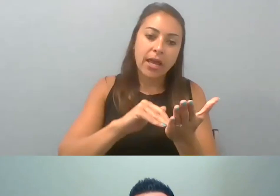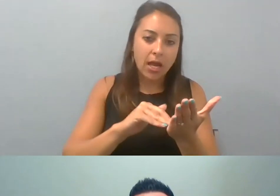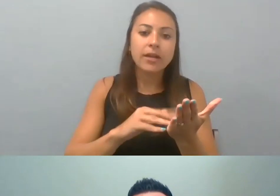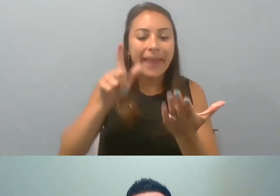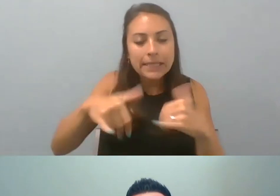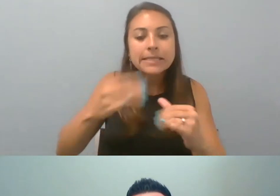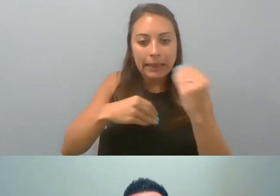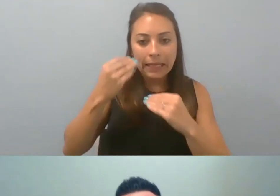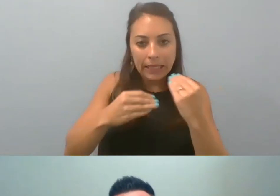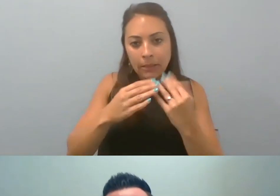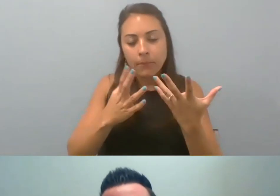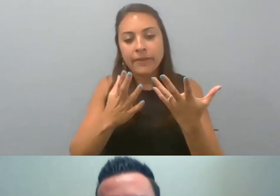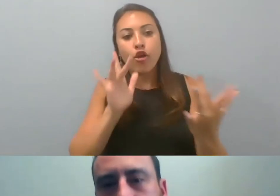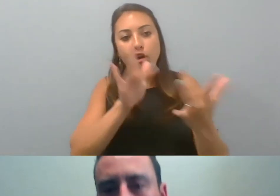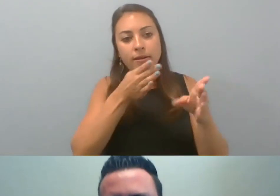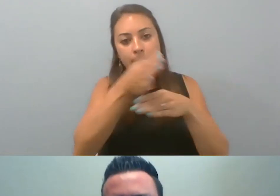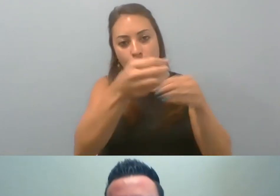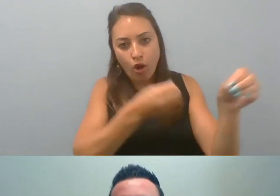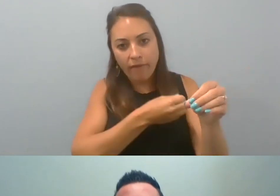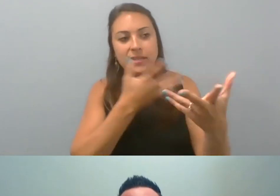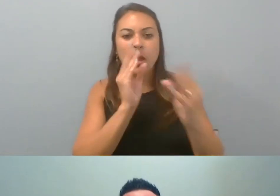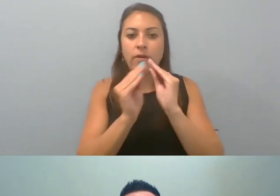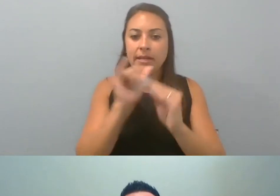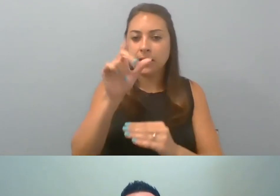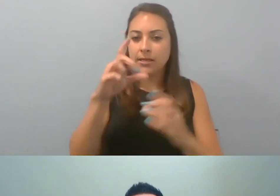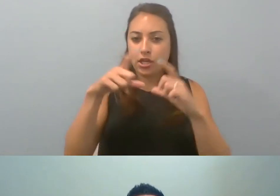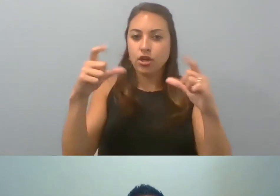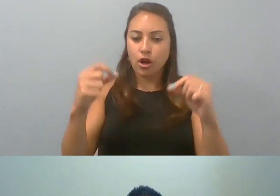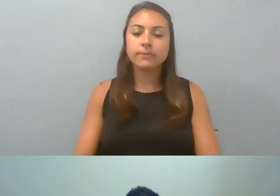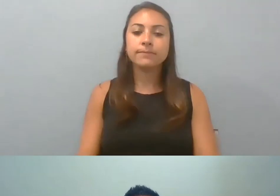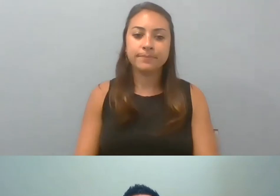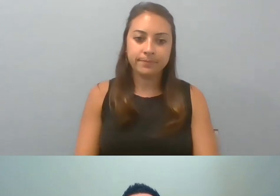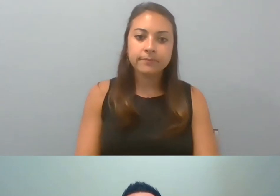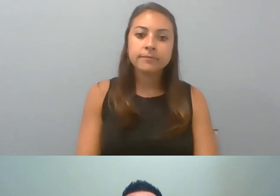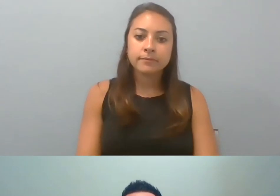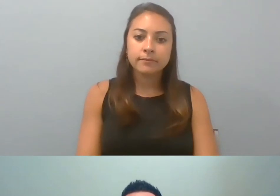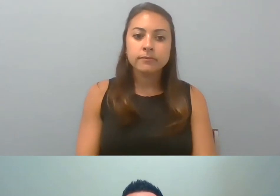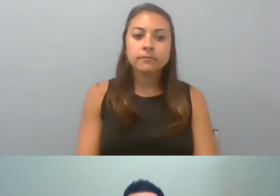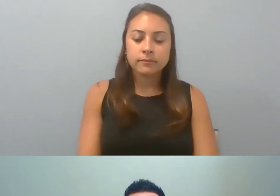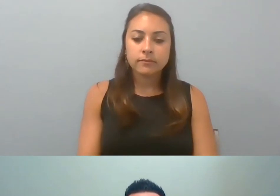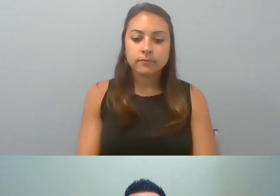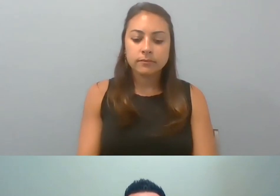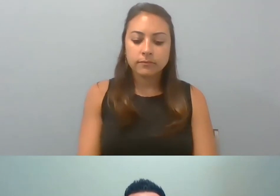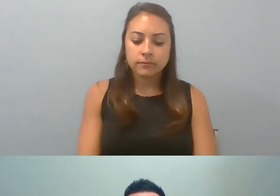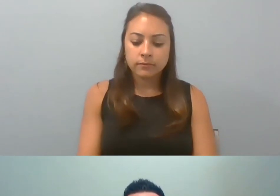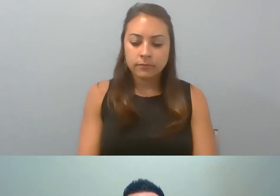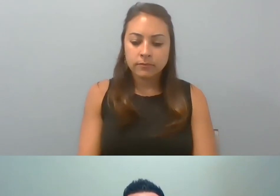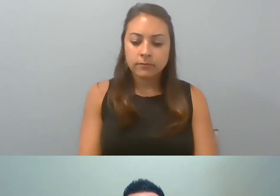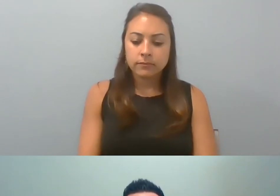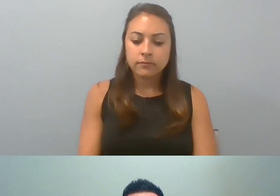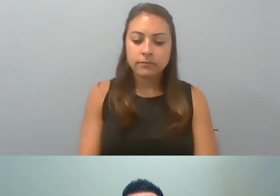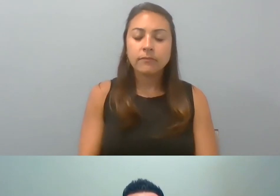even aware. So visiting the VDub right now, and then for all other students who are just arriving for